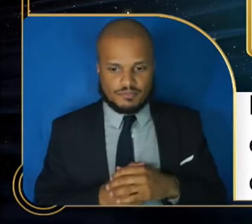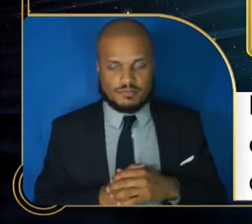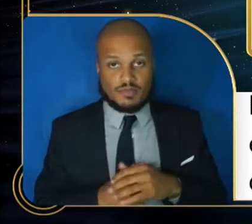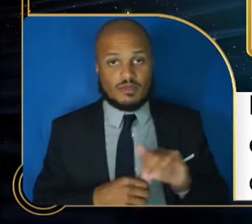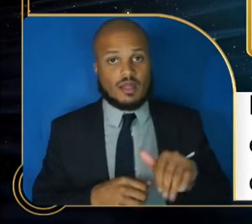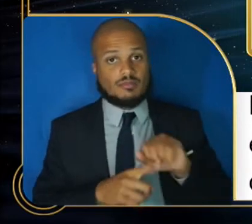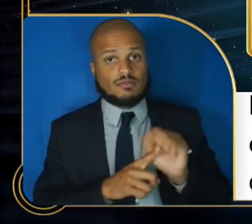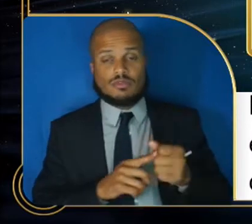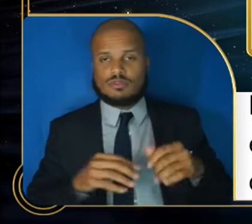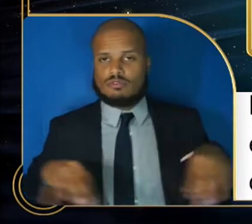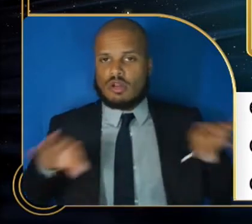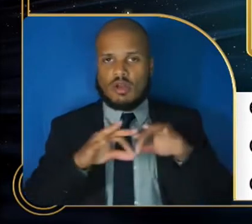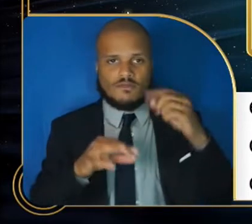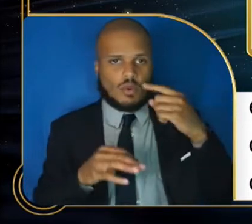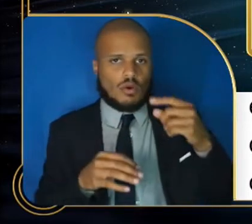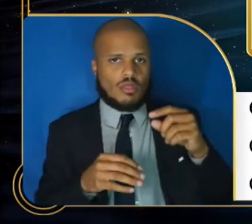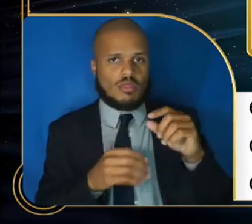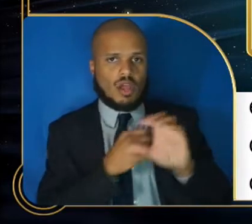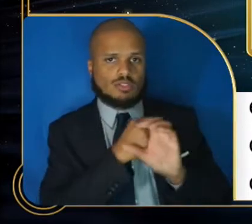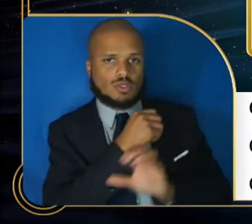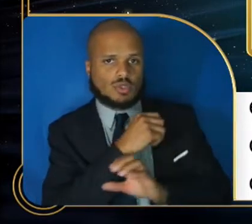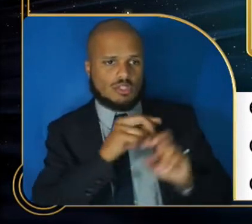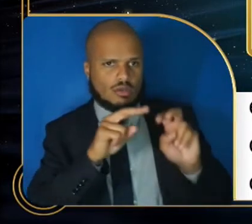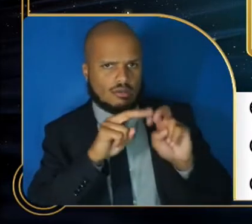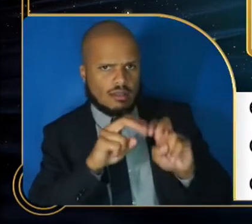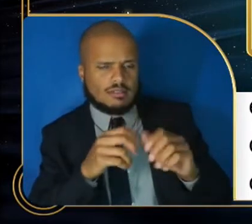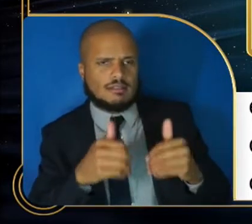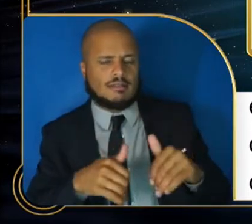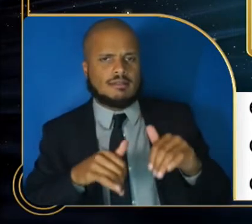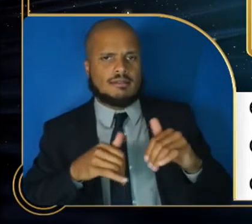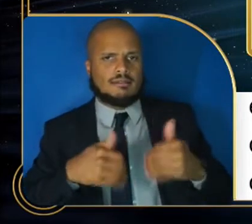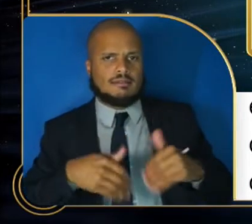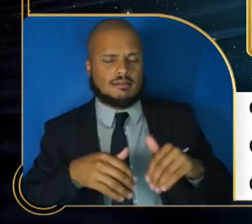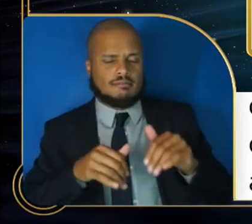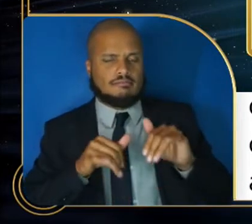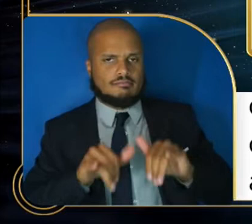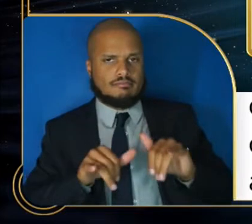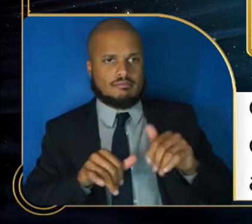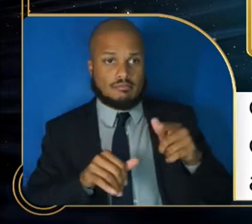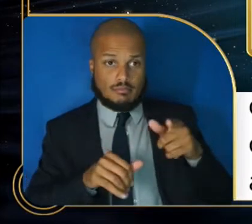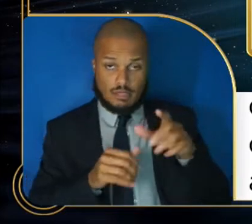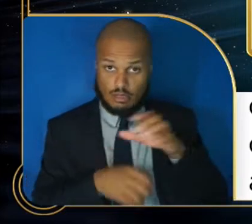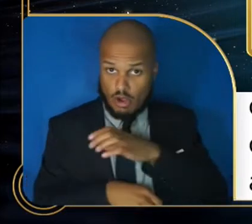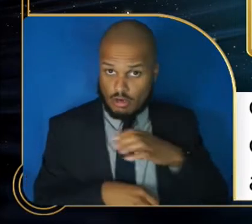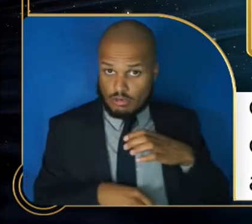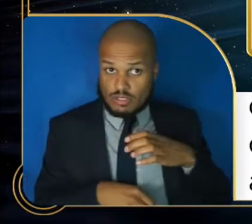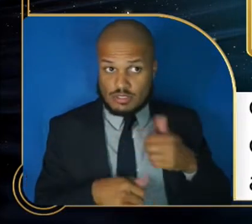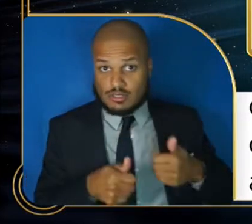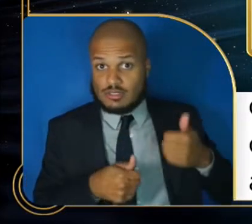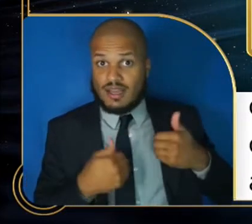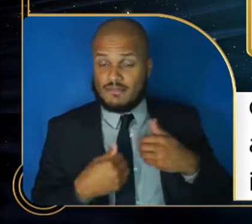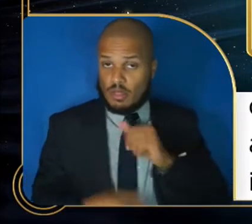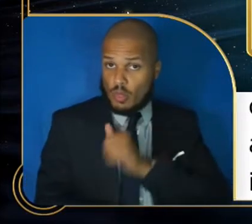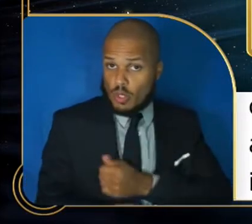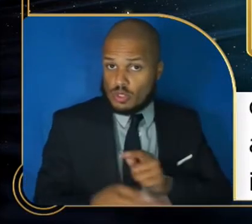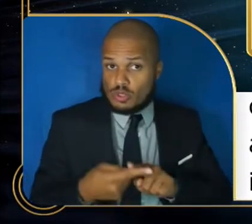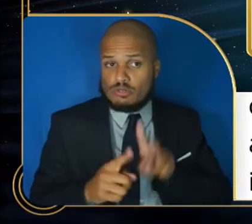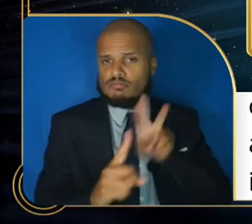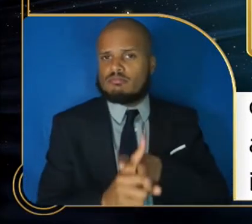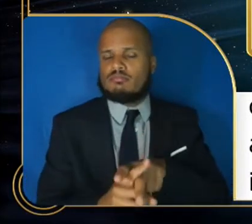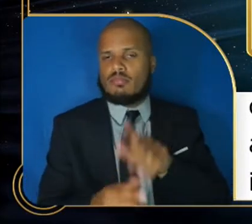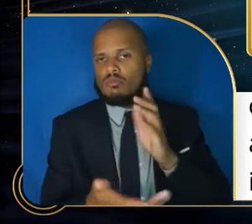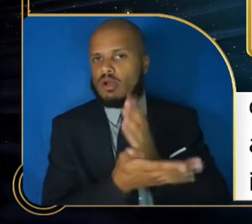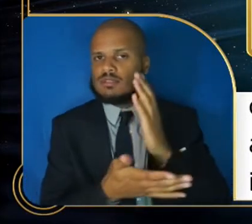to the constitutional analysis of whether Congress had authority to impose on states the requirements of